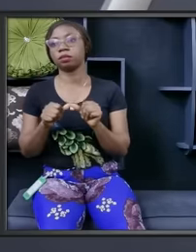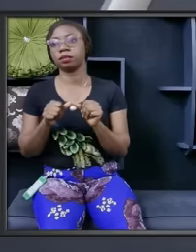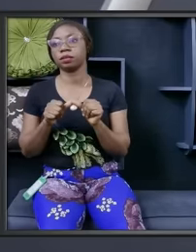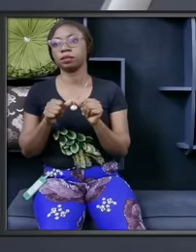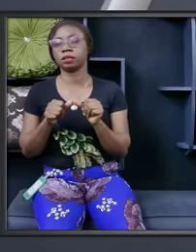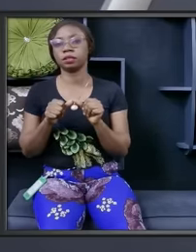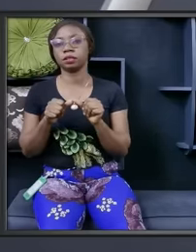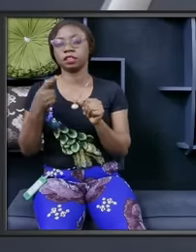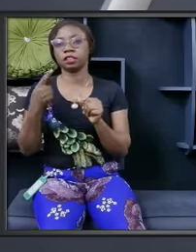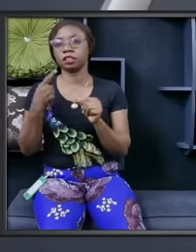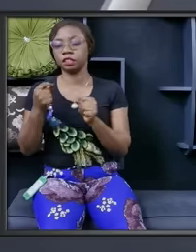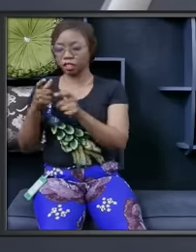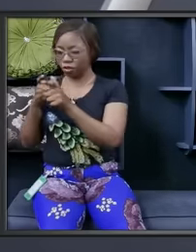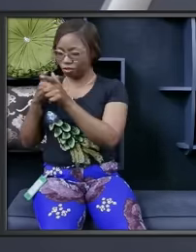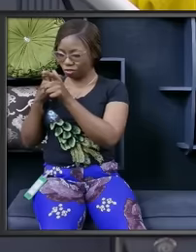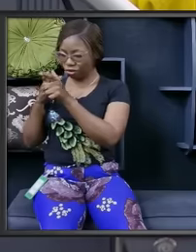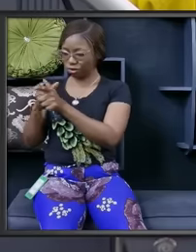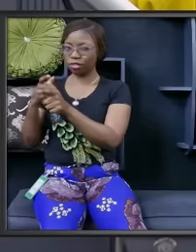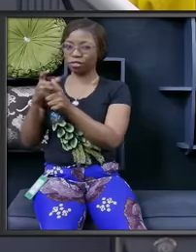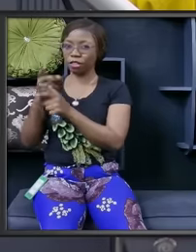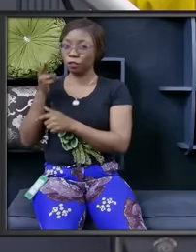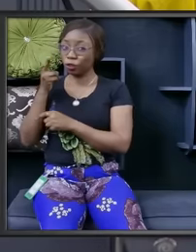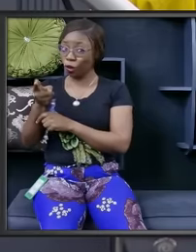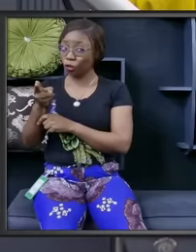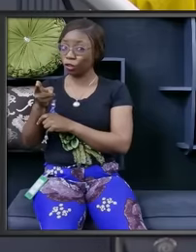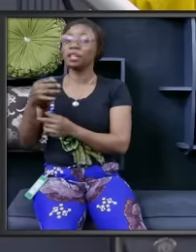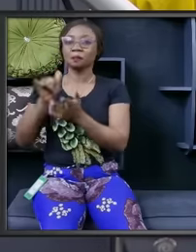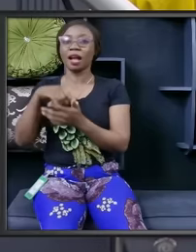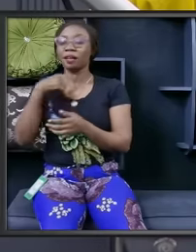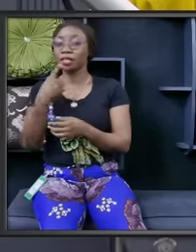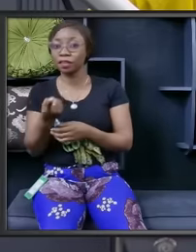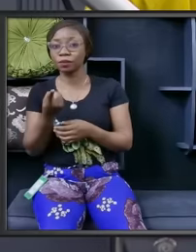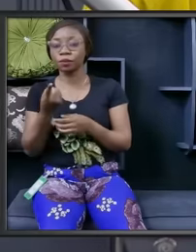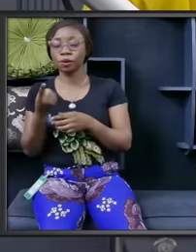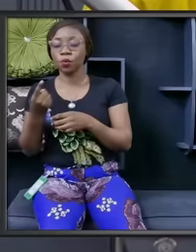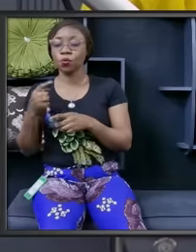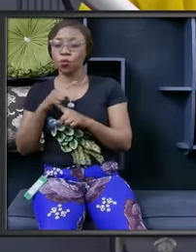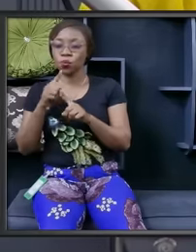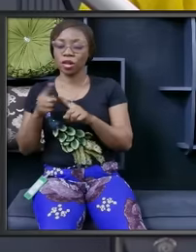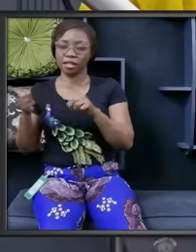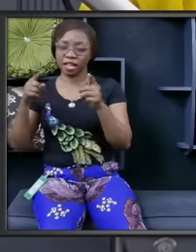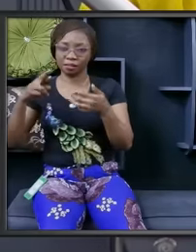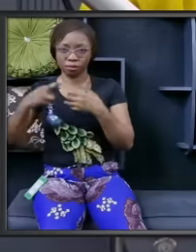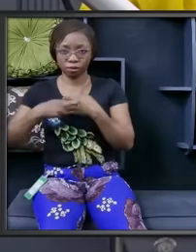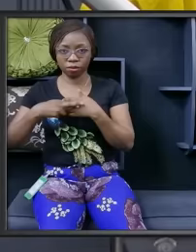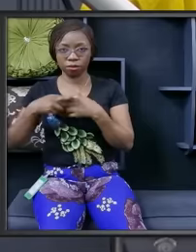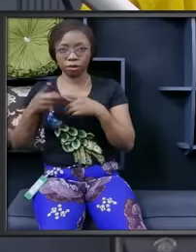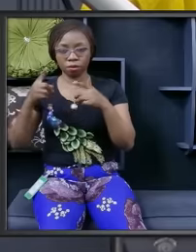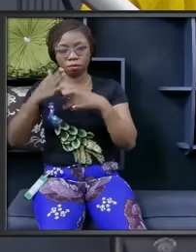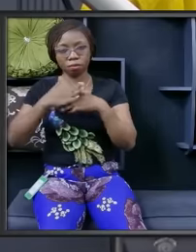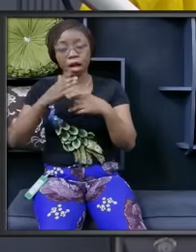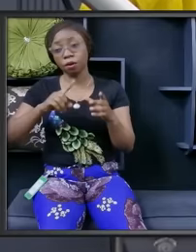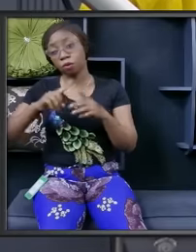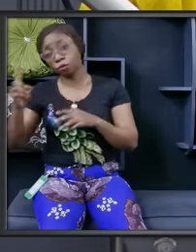even the gun, that gun where I tell you, it, the following the time where I return, because I don't go my papa's house, he bring out the